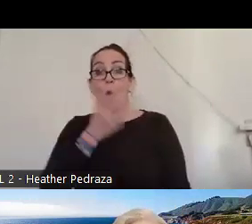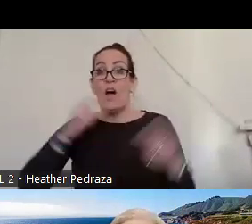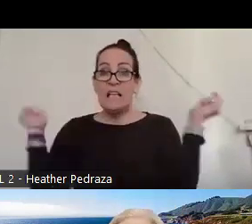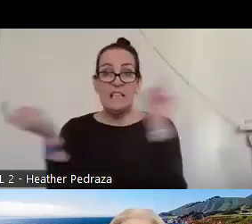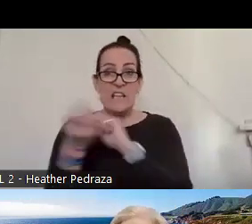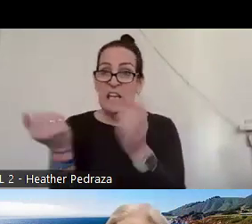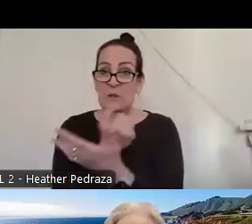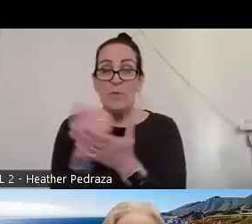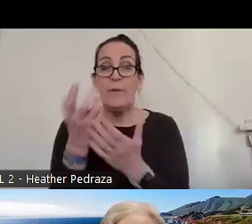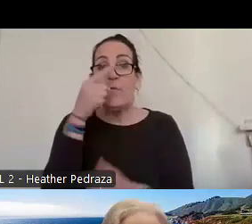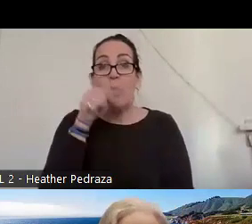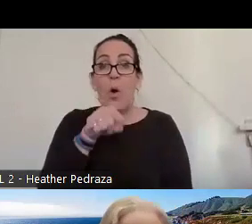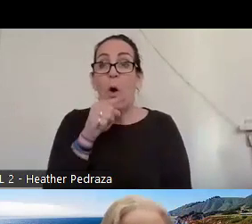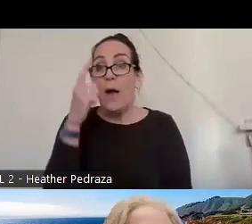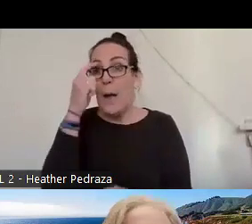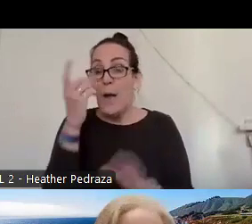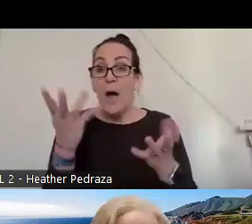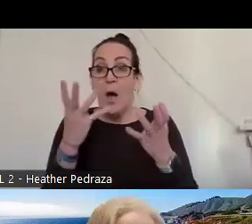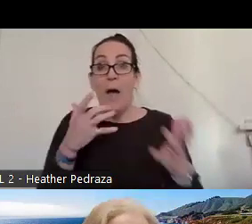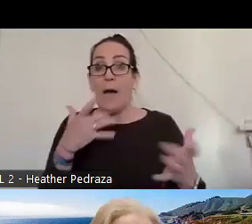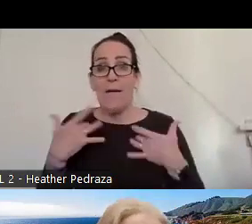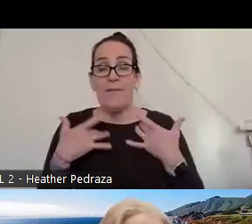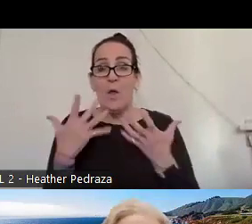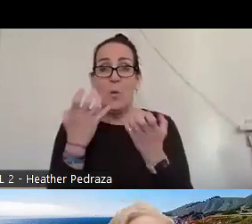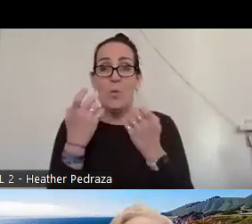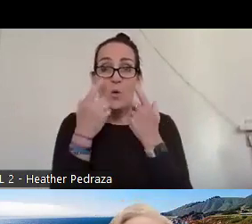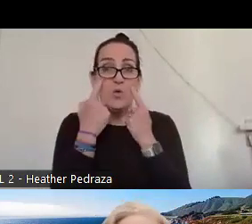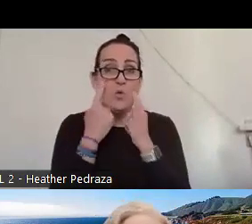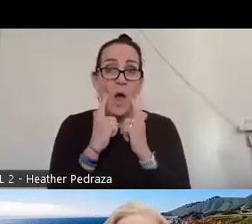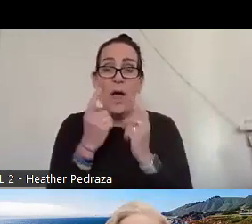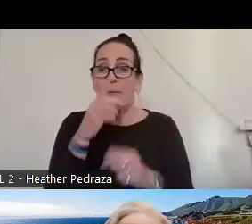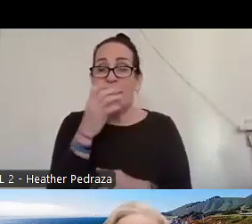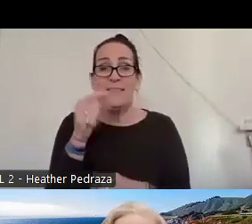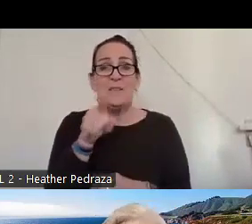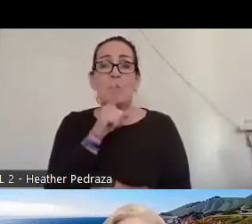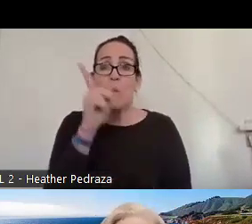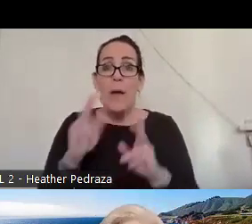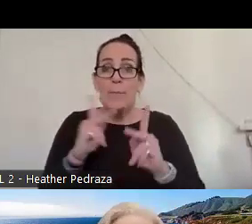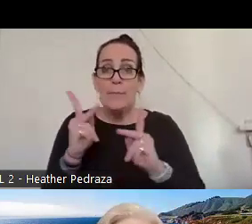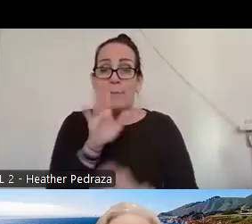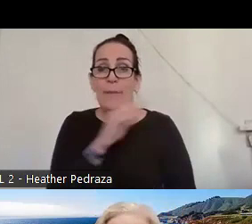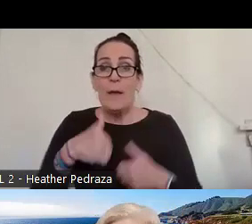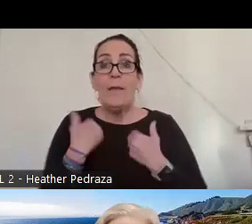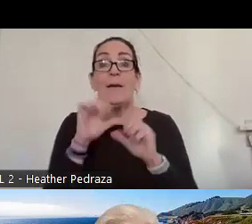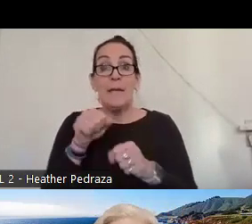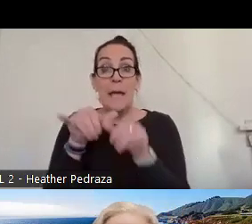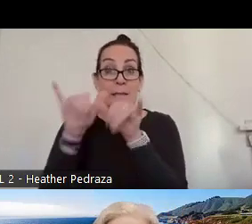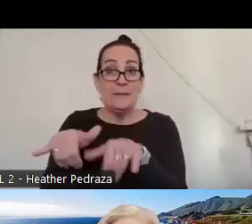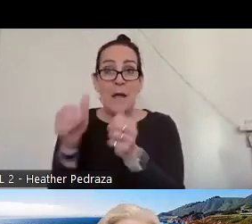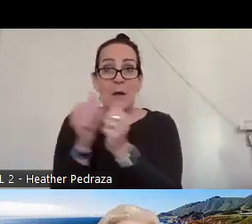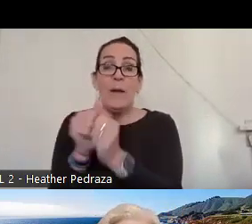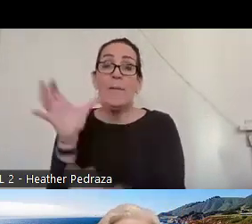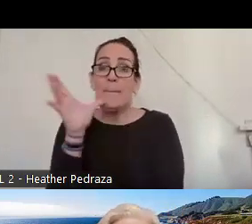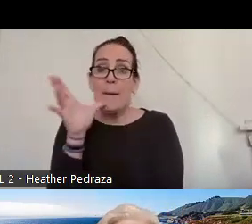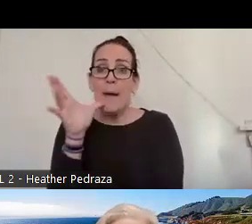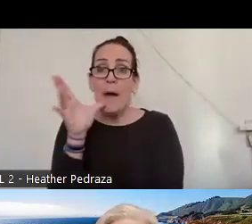was, sorry, I always get a little emotional because these are real people's lives. She was able to stay with her mom the whole